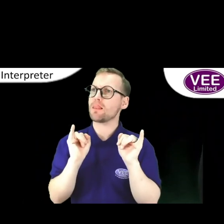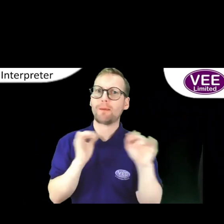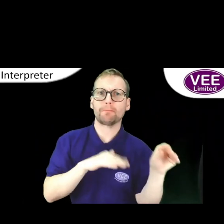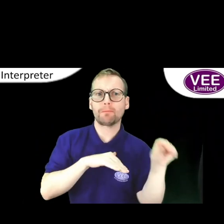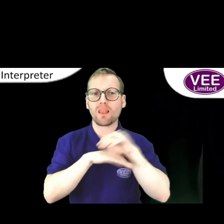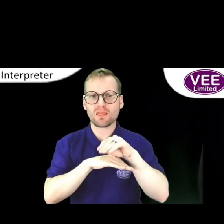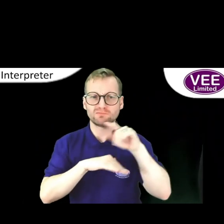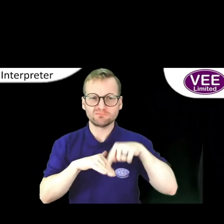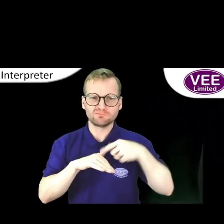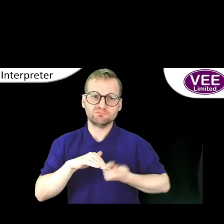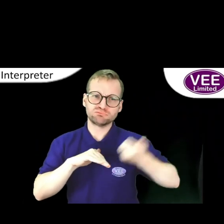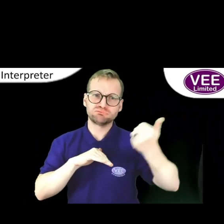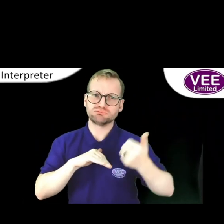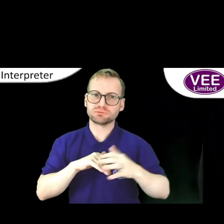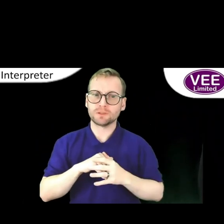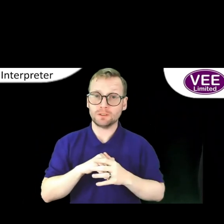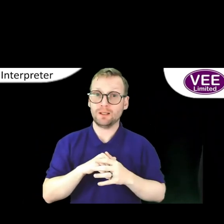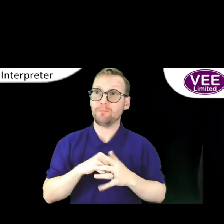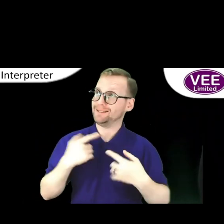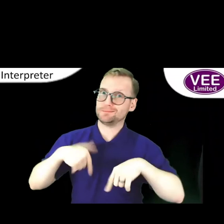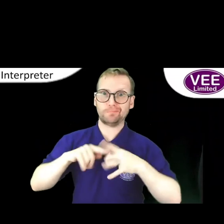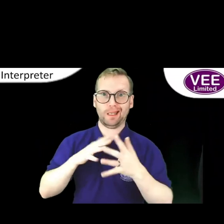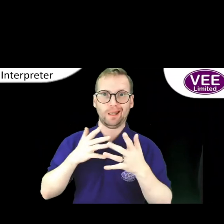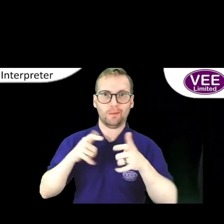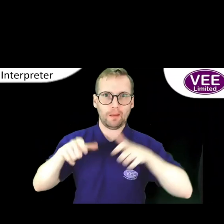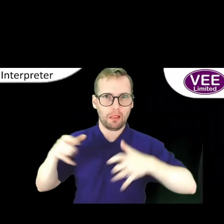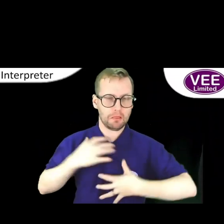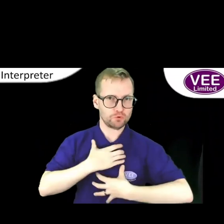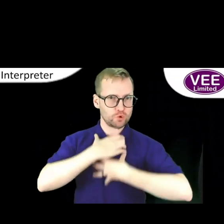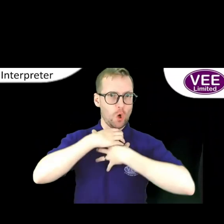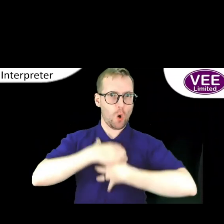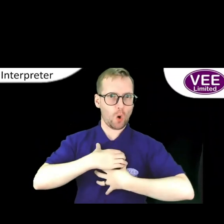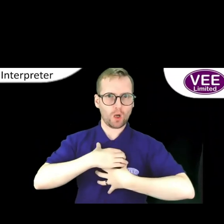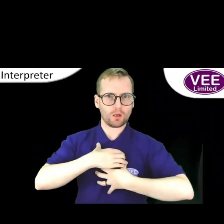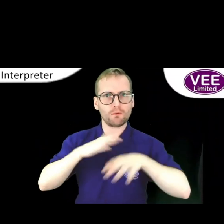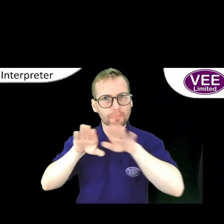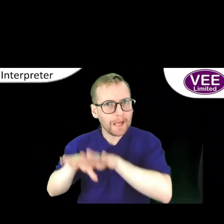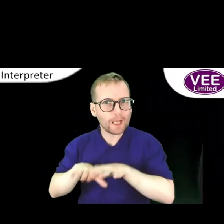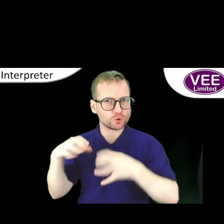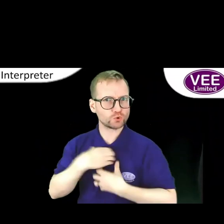One which I think shocked the nation, shocked many people.